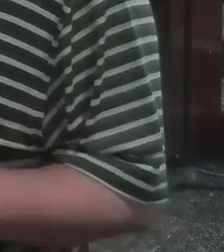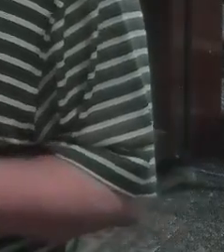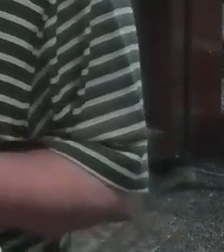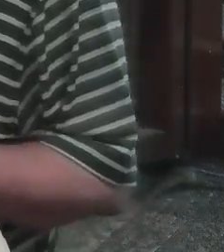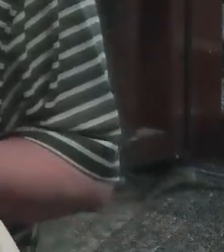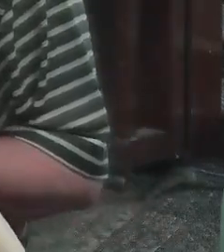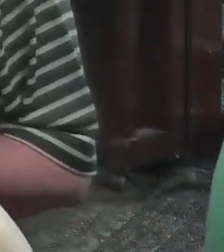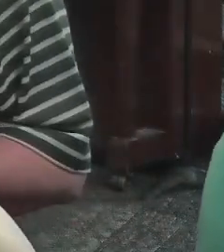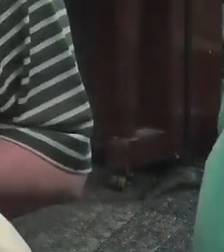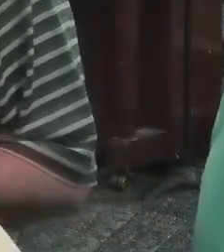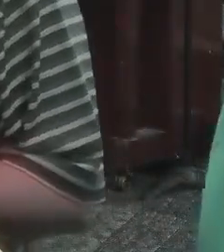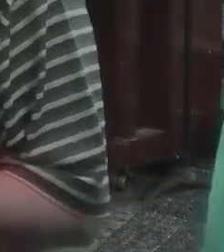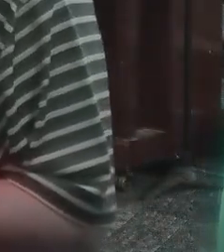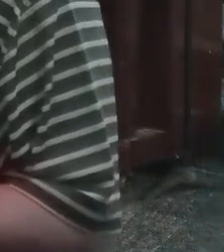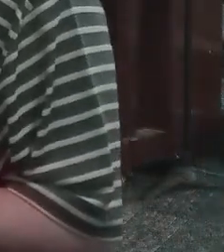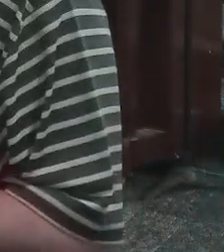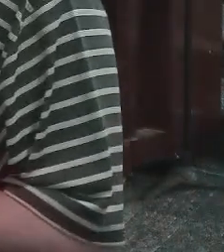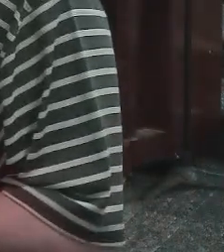Thank you.